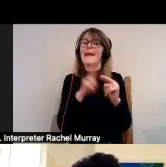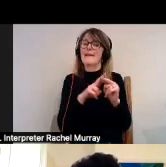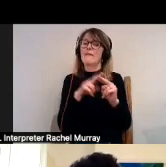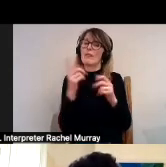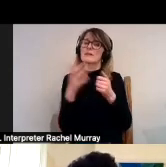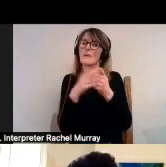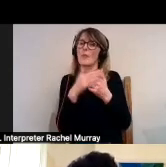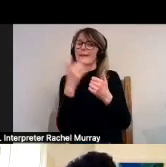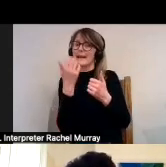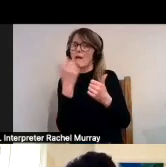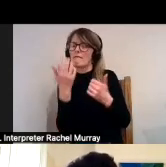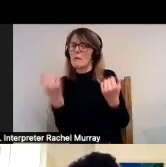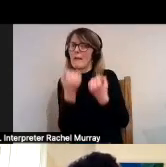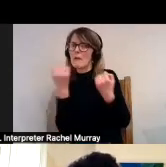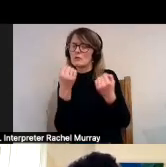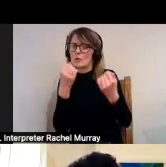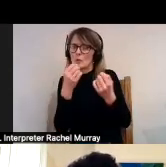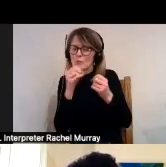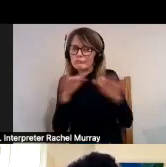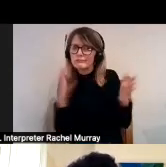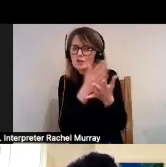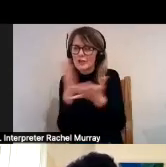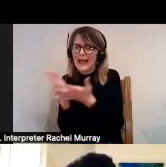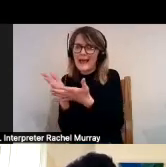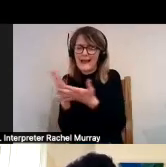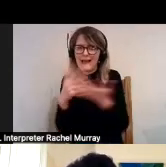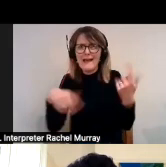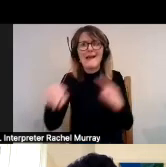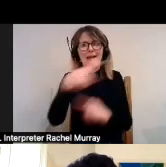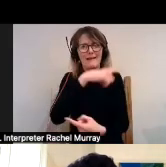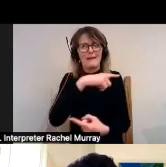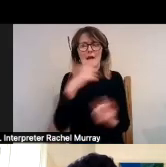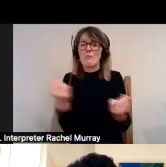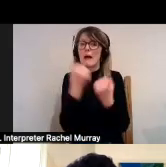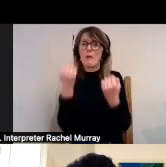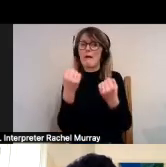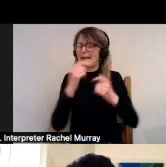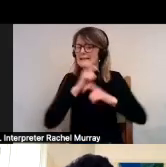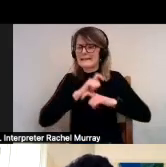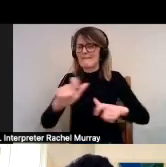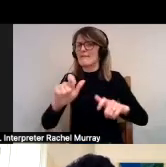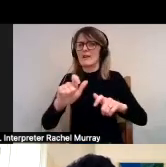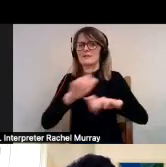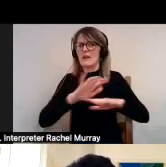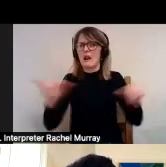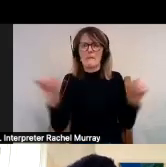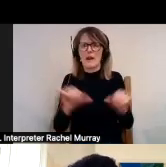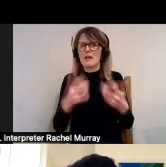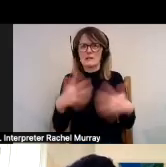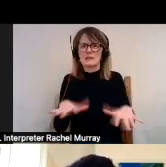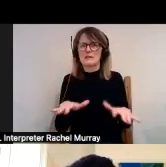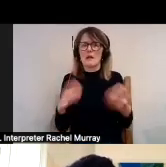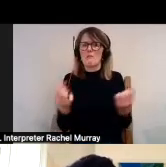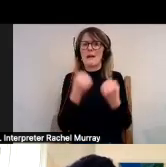power to go around? Power is infinite and limitless. Power does not envy, it does not boast, it is